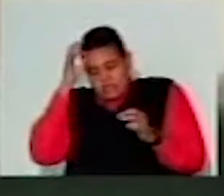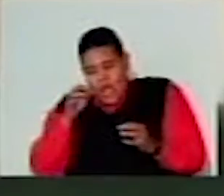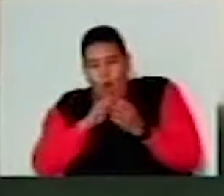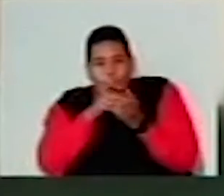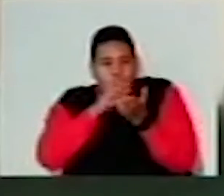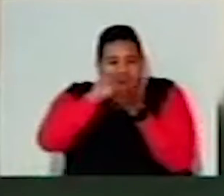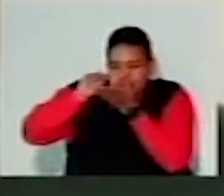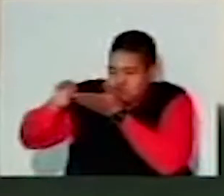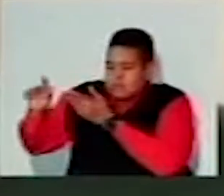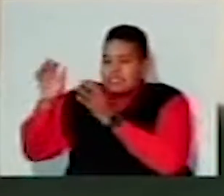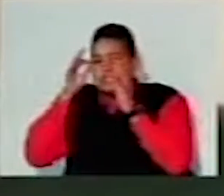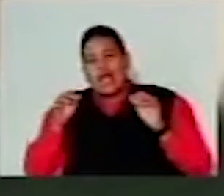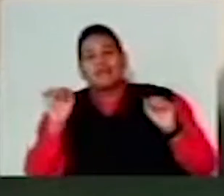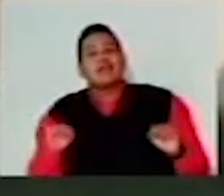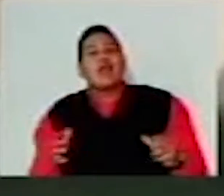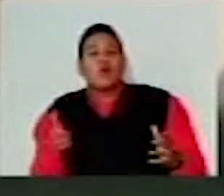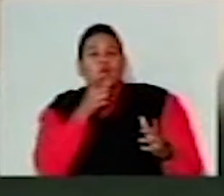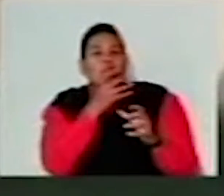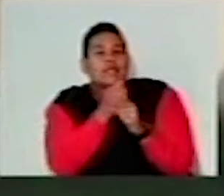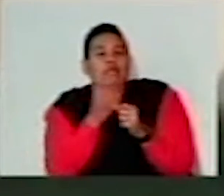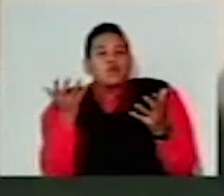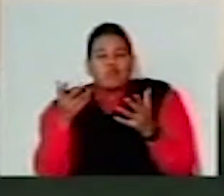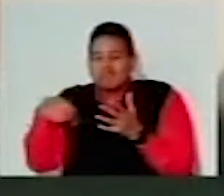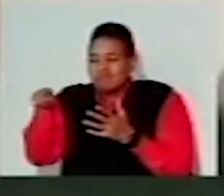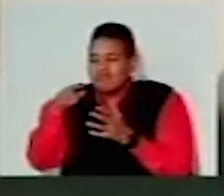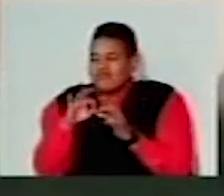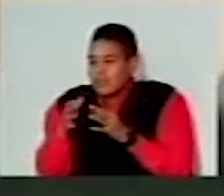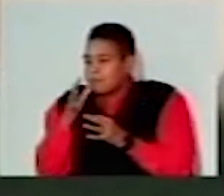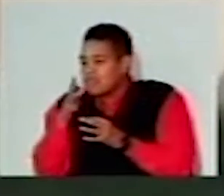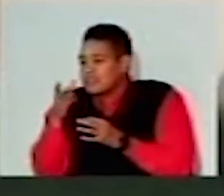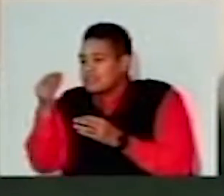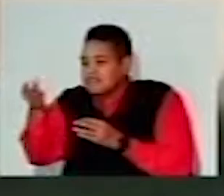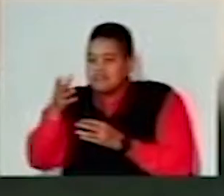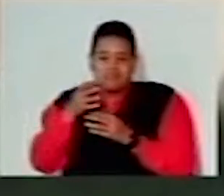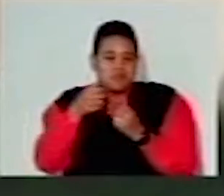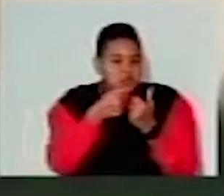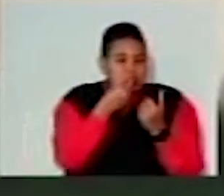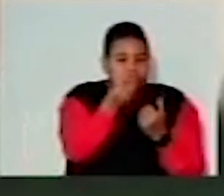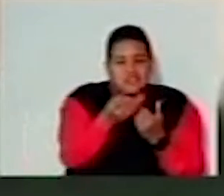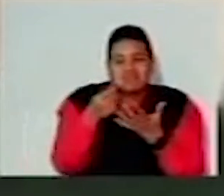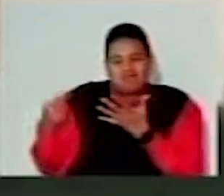Because, you know, Mr. Speaker, when an